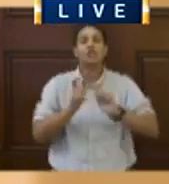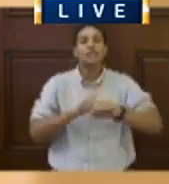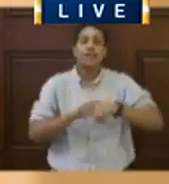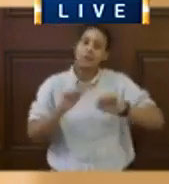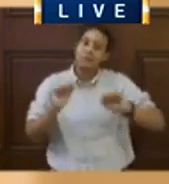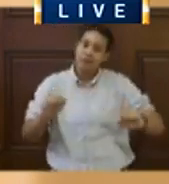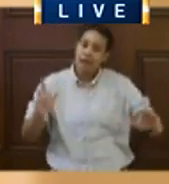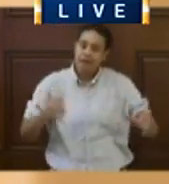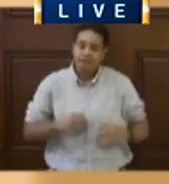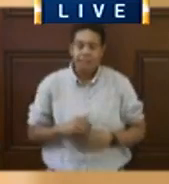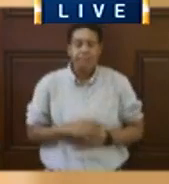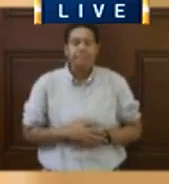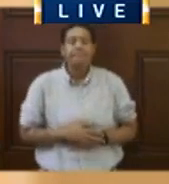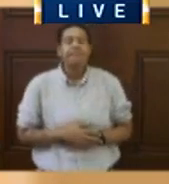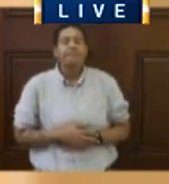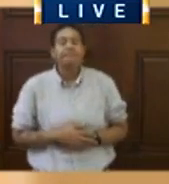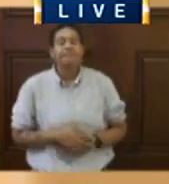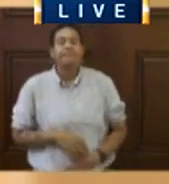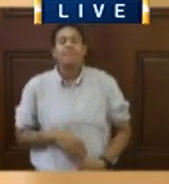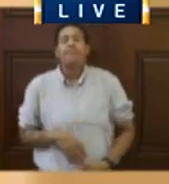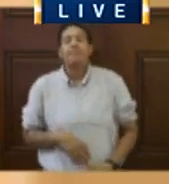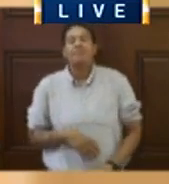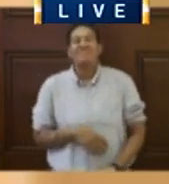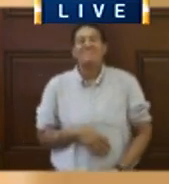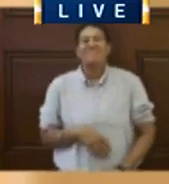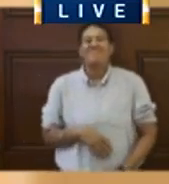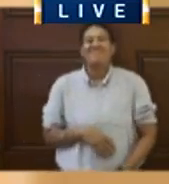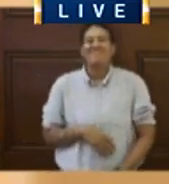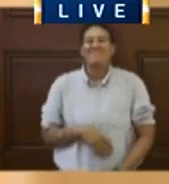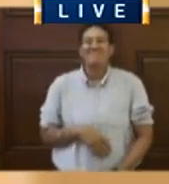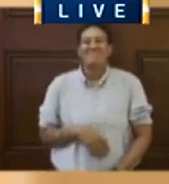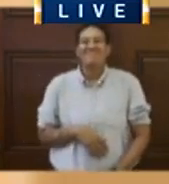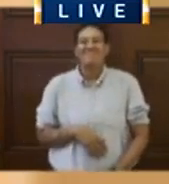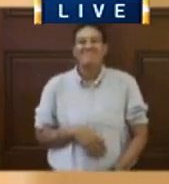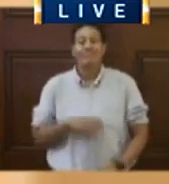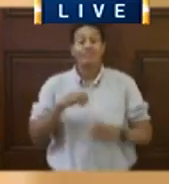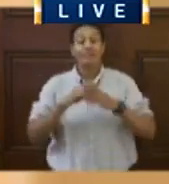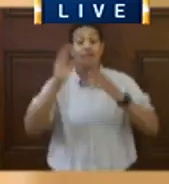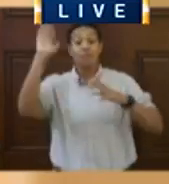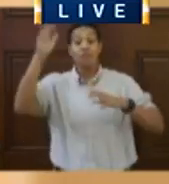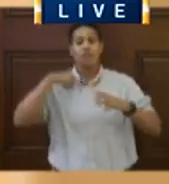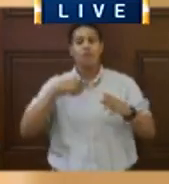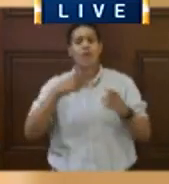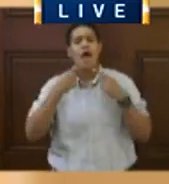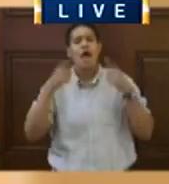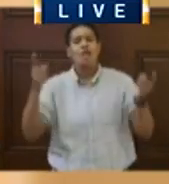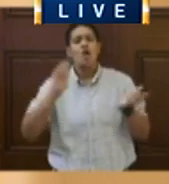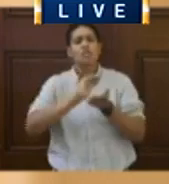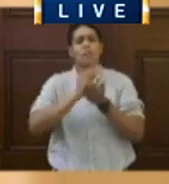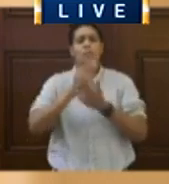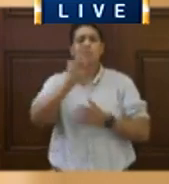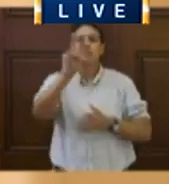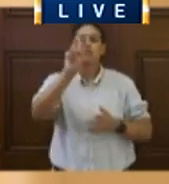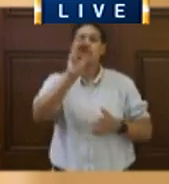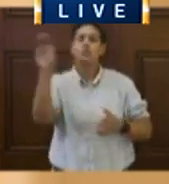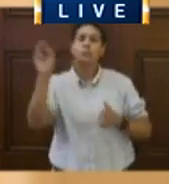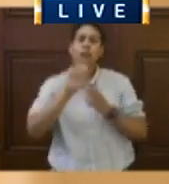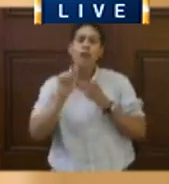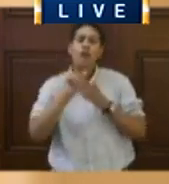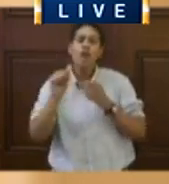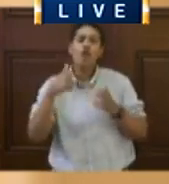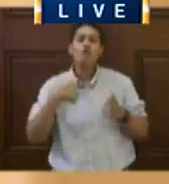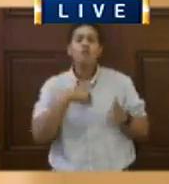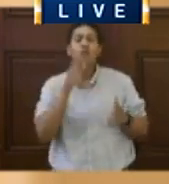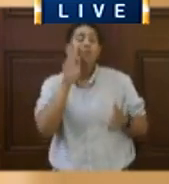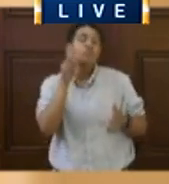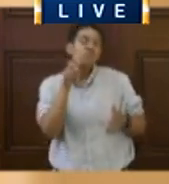In the presentation, we also announced an amount of $200 million that will be transferred, or that the